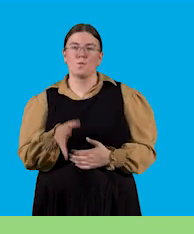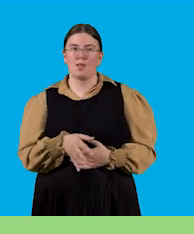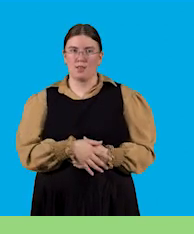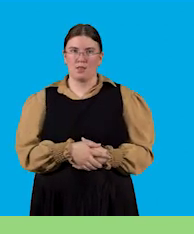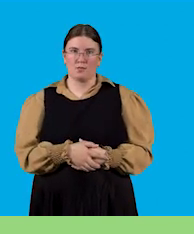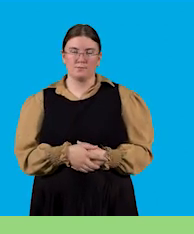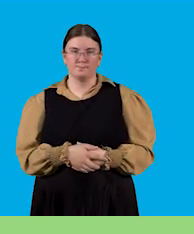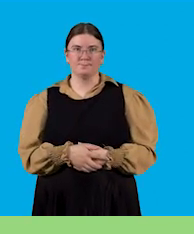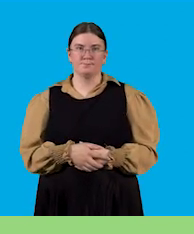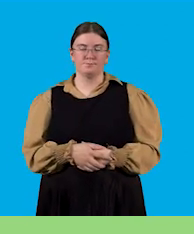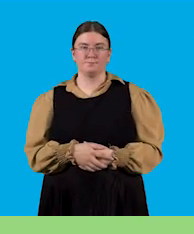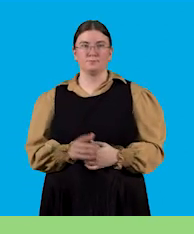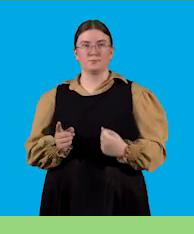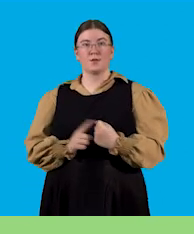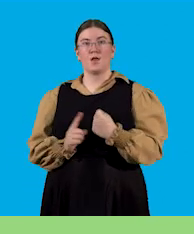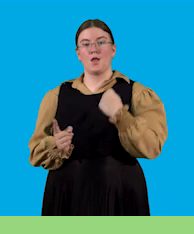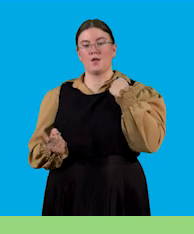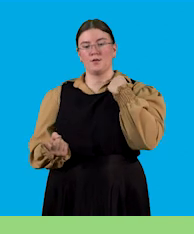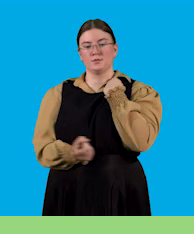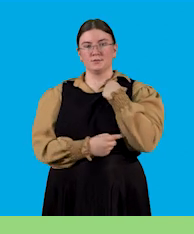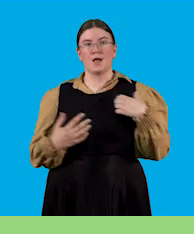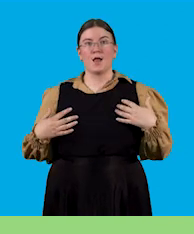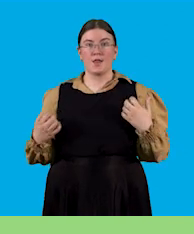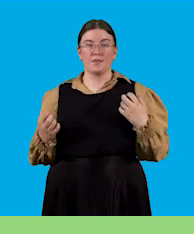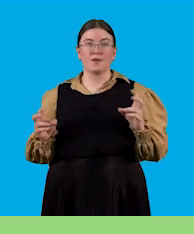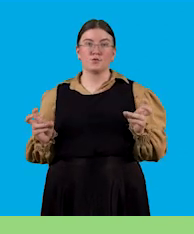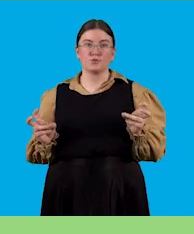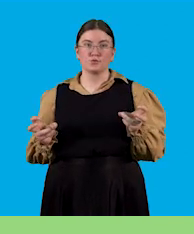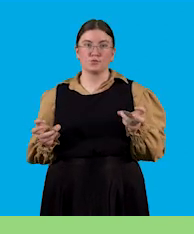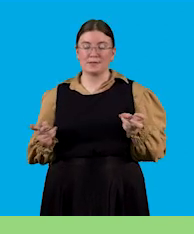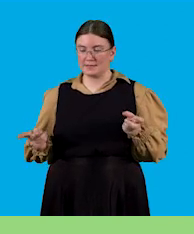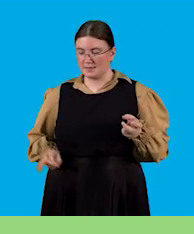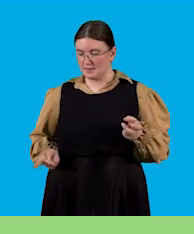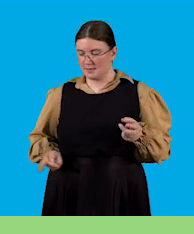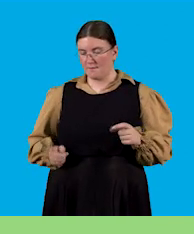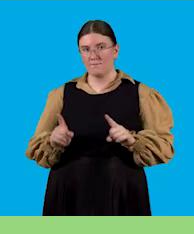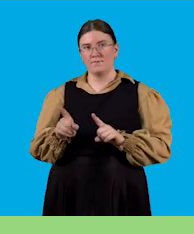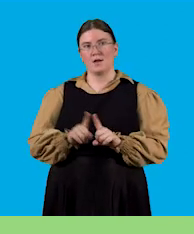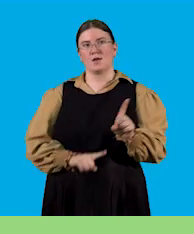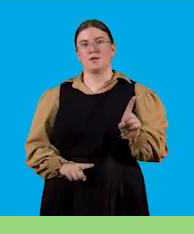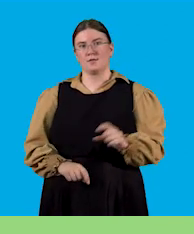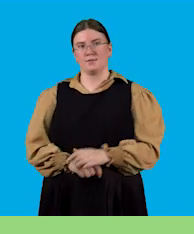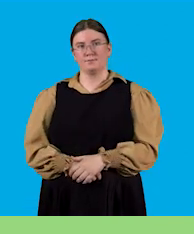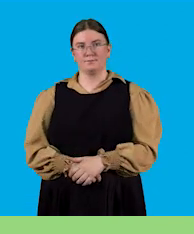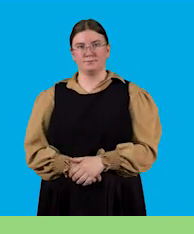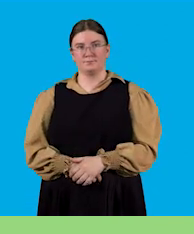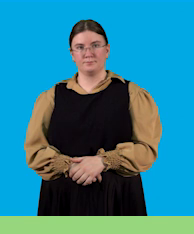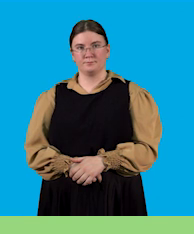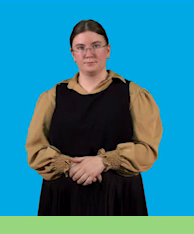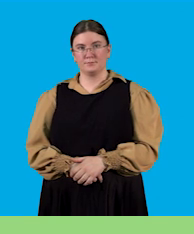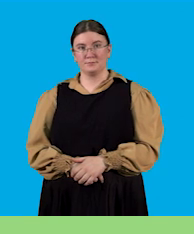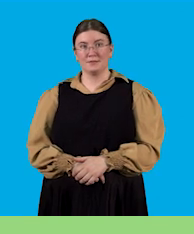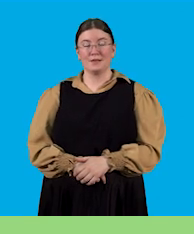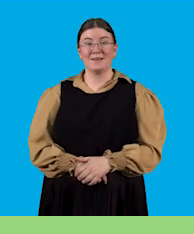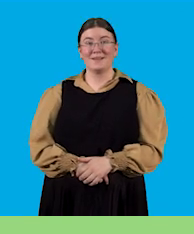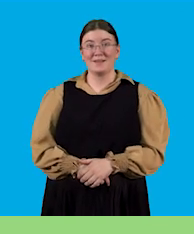And then the last health issue that we look at is kidney failure. Here, the kidney loses its